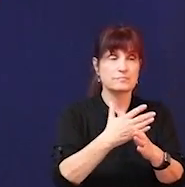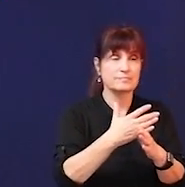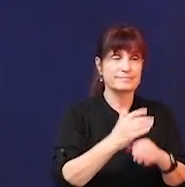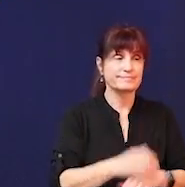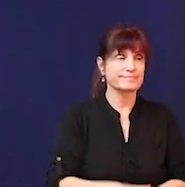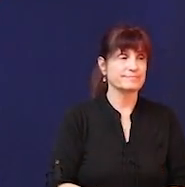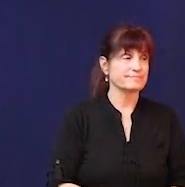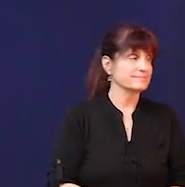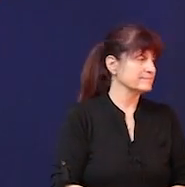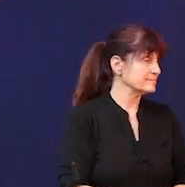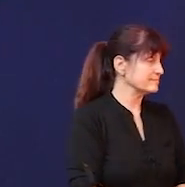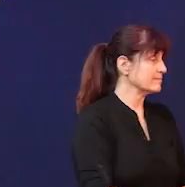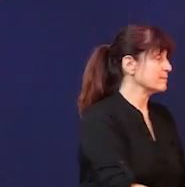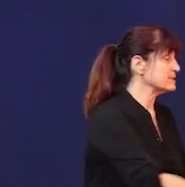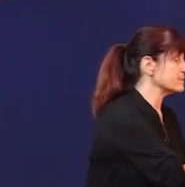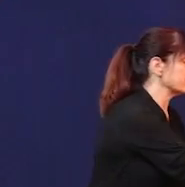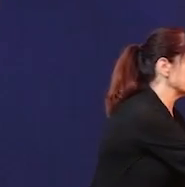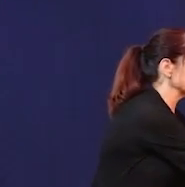to you, dear.